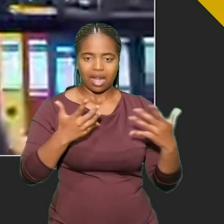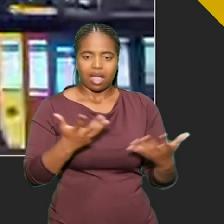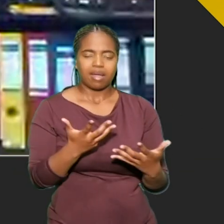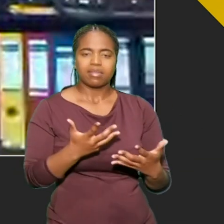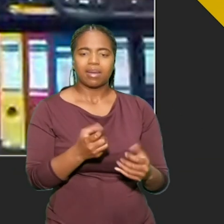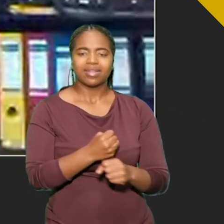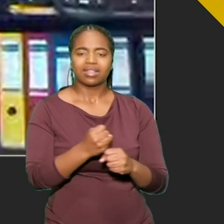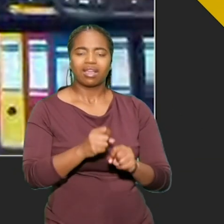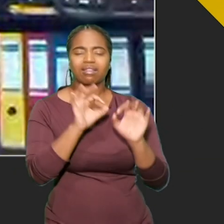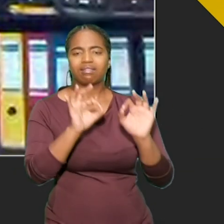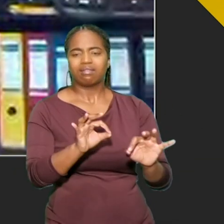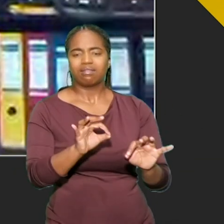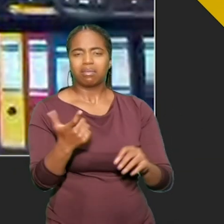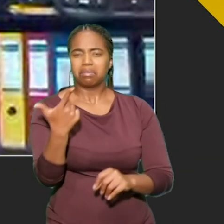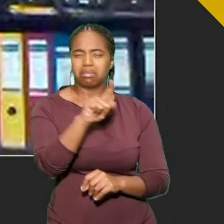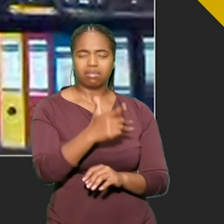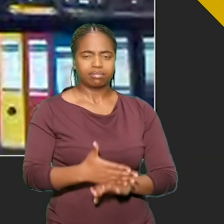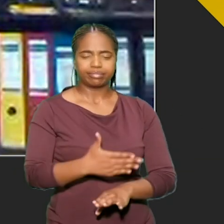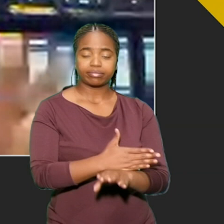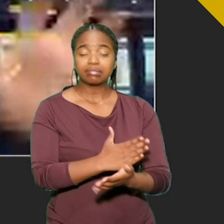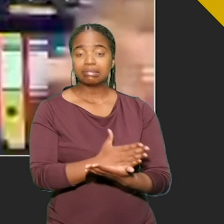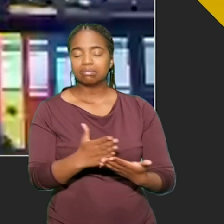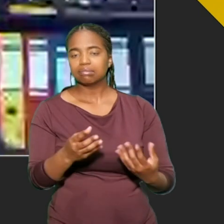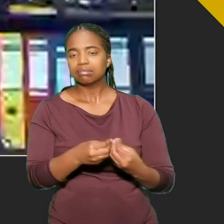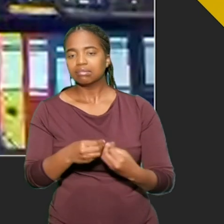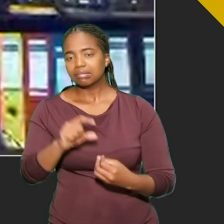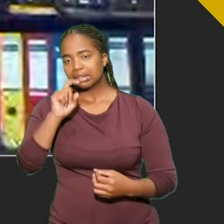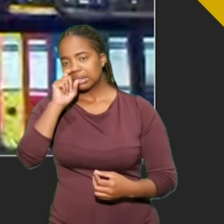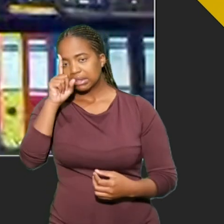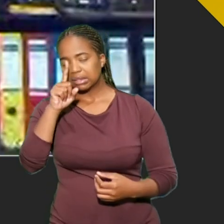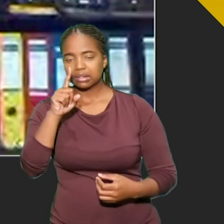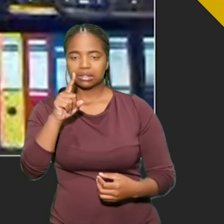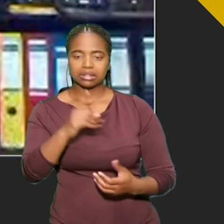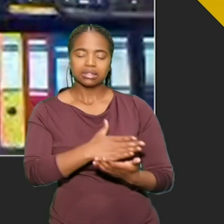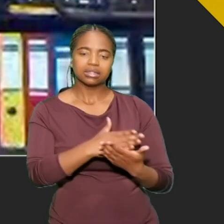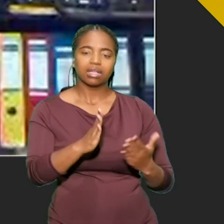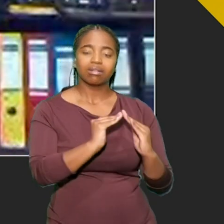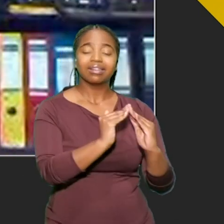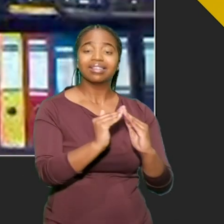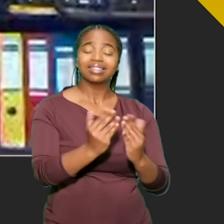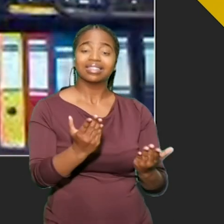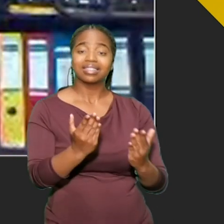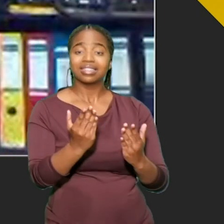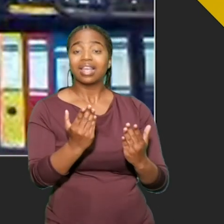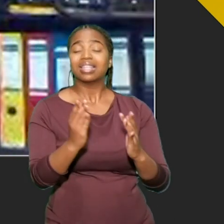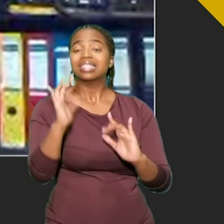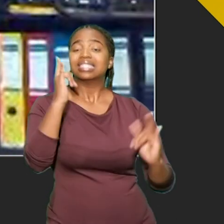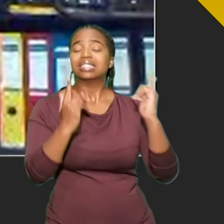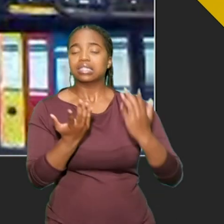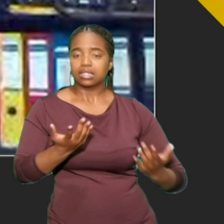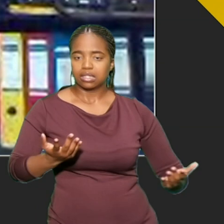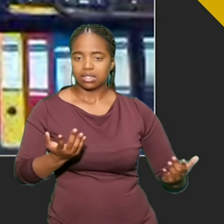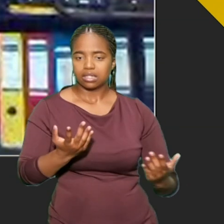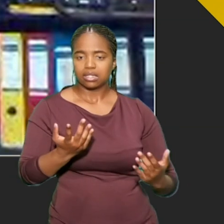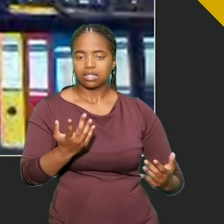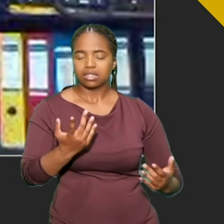zohlukene kunendawo ama suburb kunendawo ama township and there's the city itself where no one